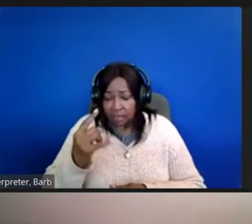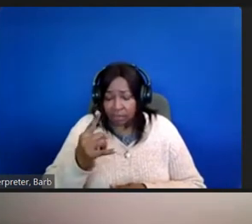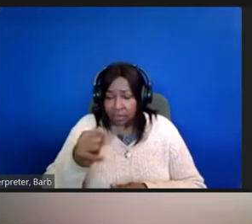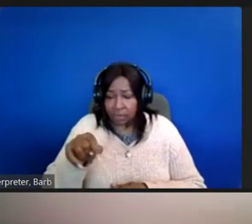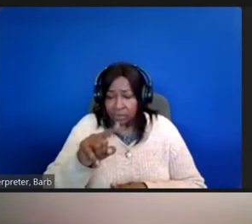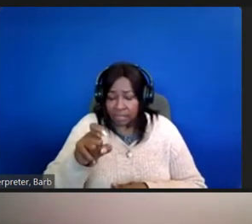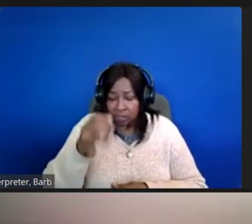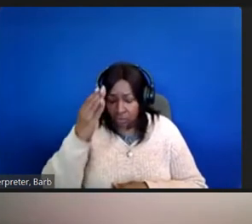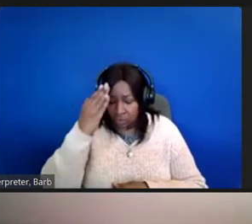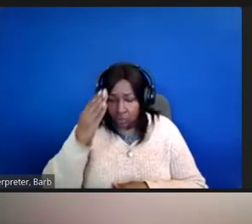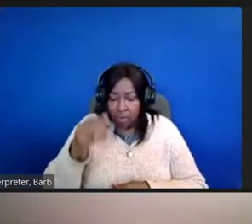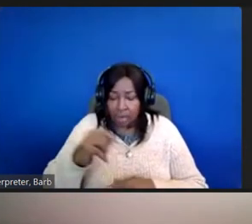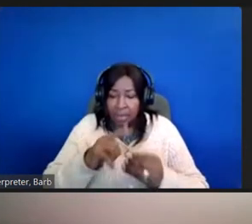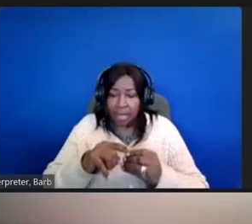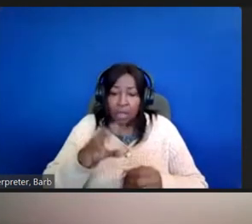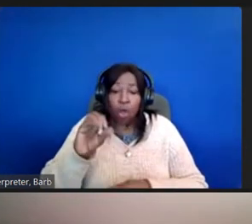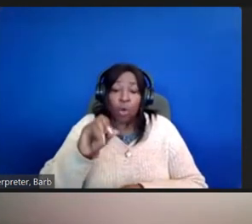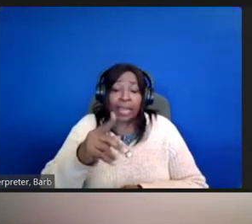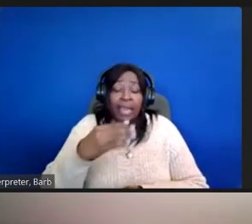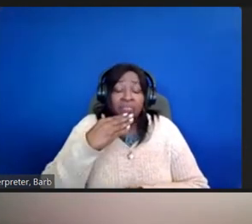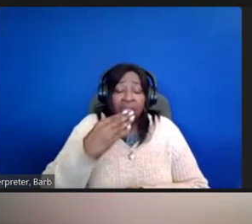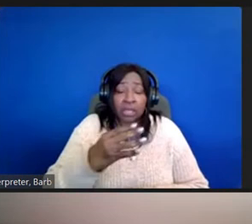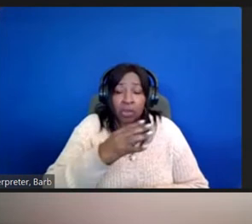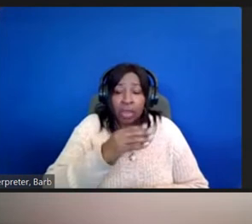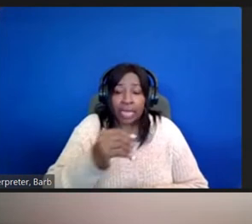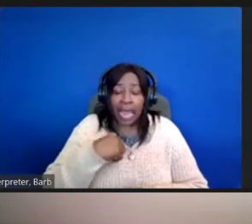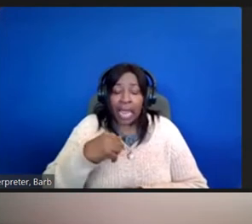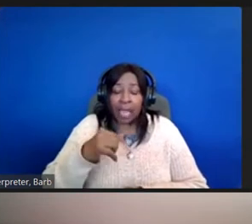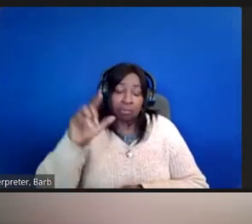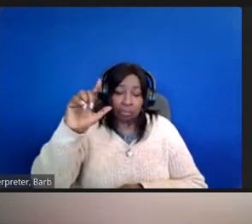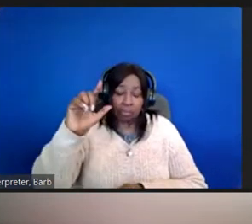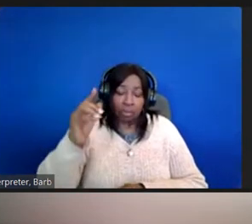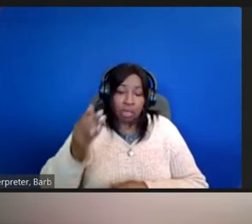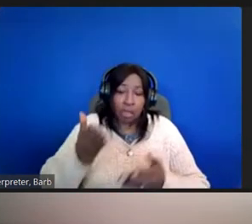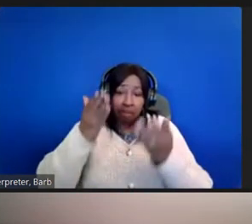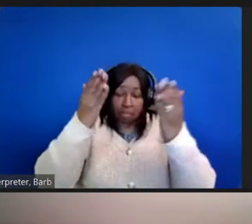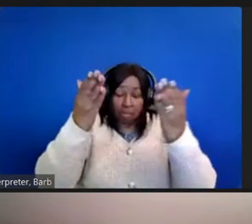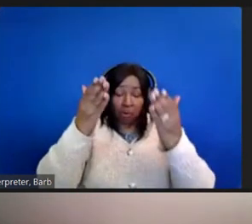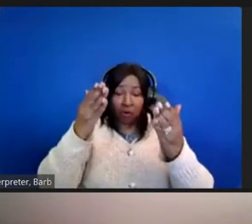you, and I do move to adjourn. Thank you.